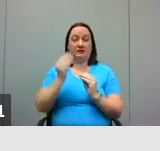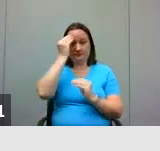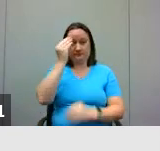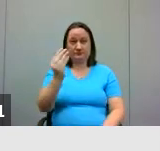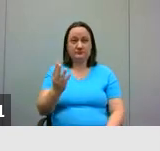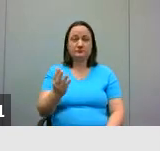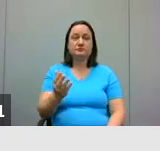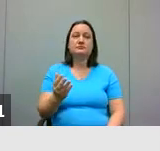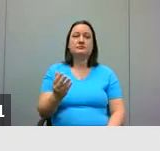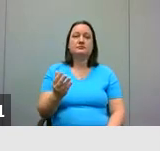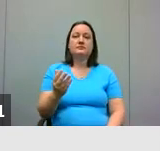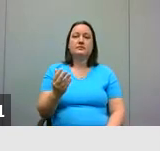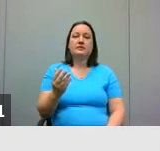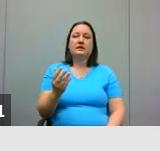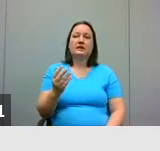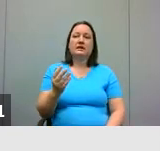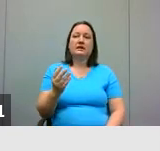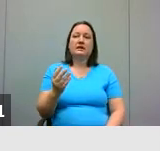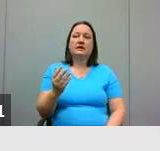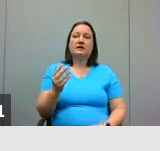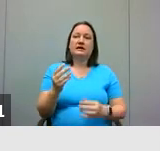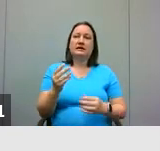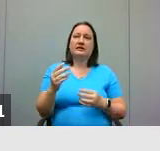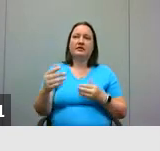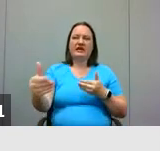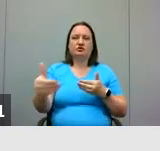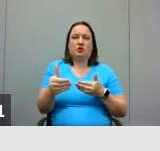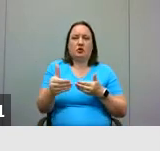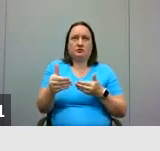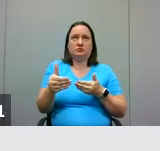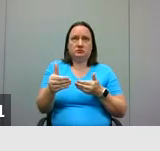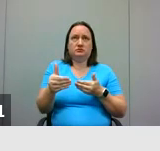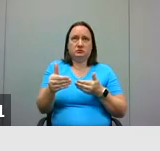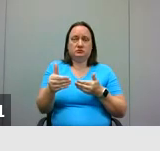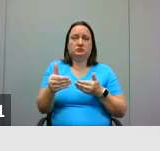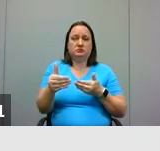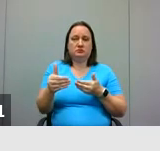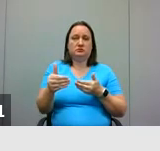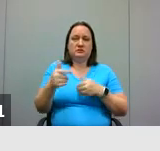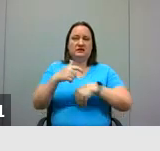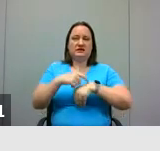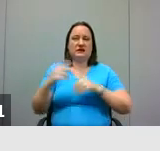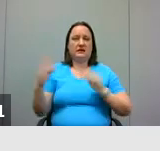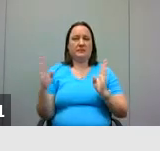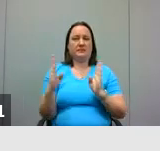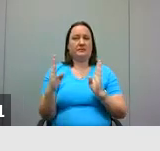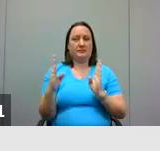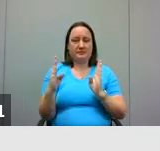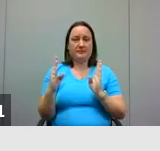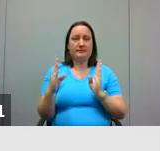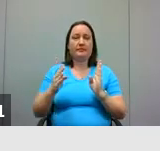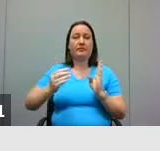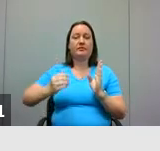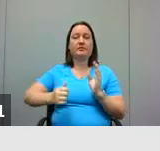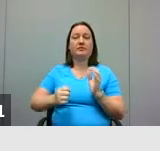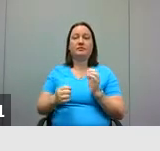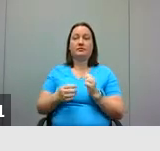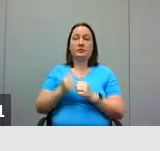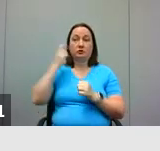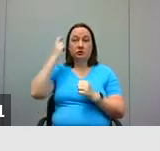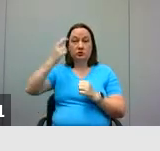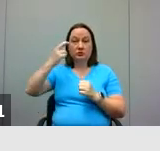of give you a snapshot, it's been shortened mostly. The next meeting, the bulk of that was, we don't